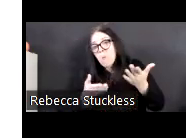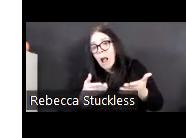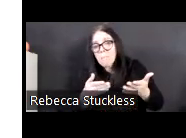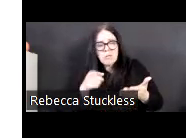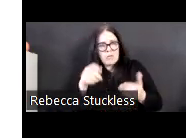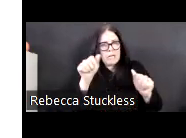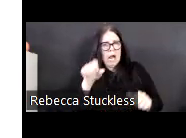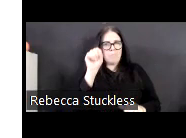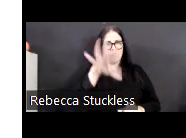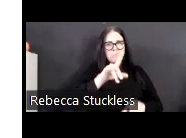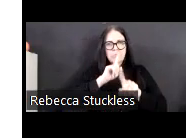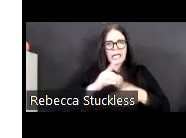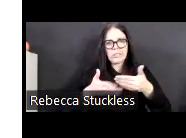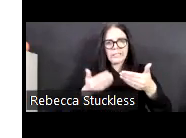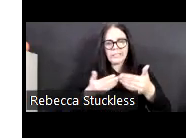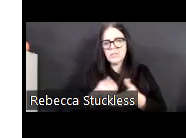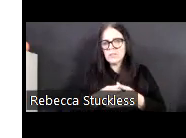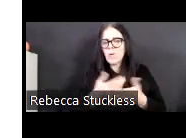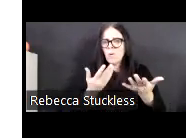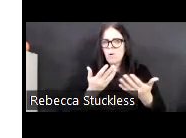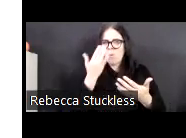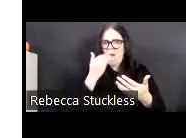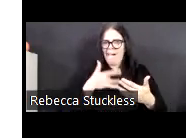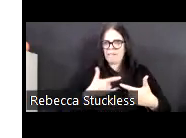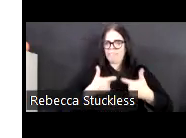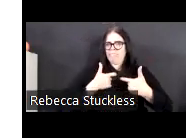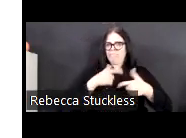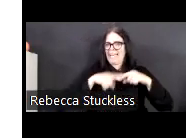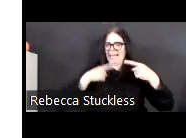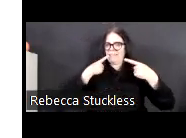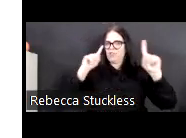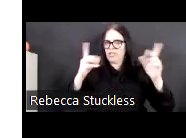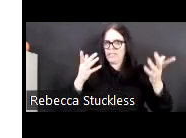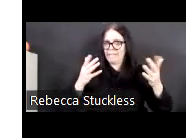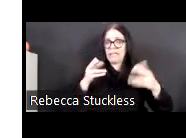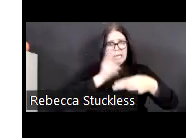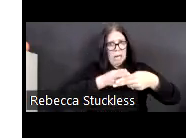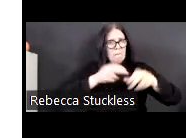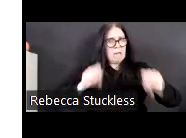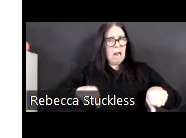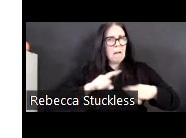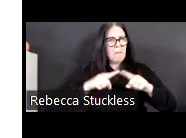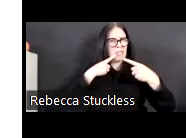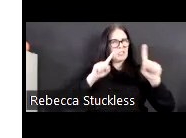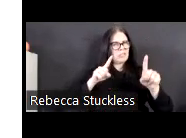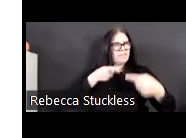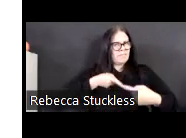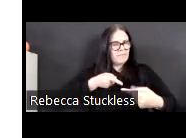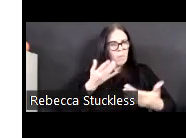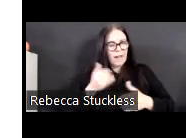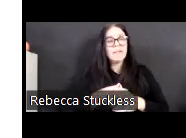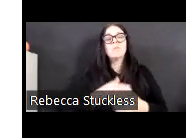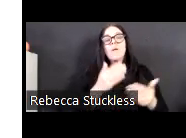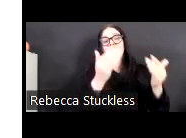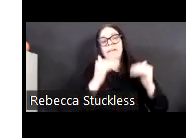it. So what holds you back from achieving it? So if you go down a couple of paragraphs, you'll see number